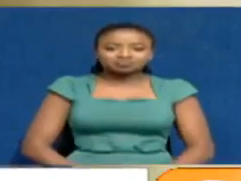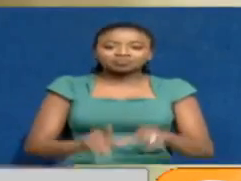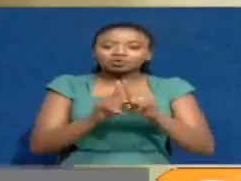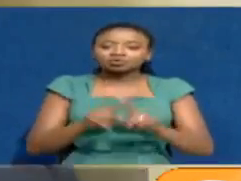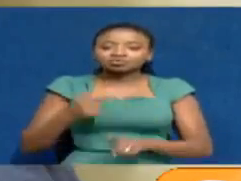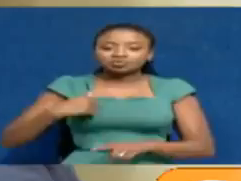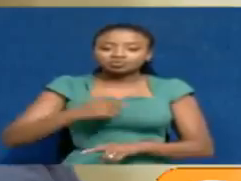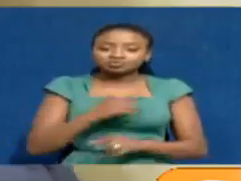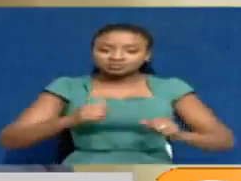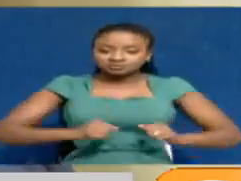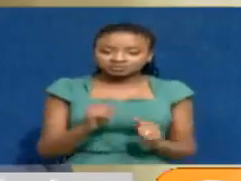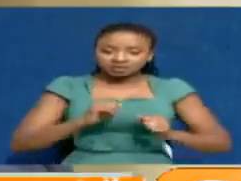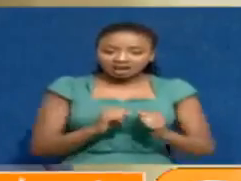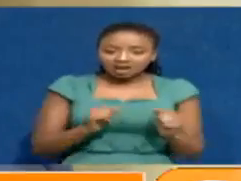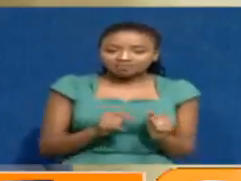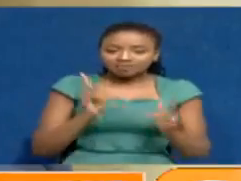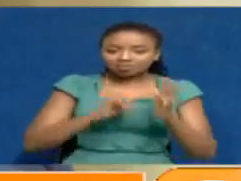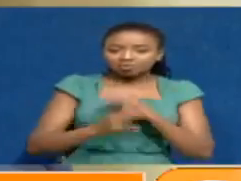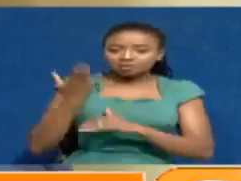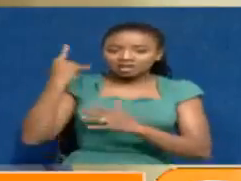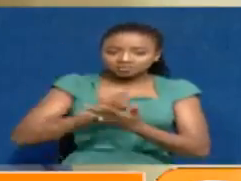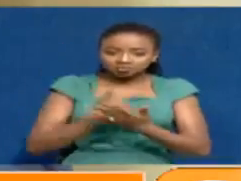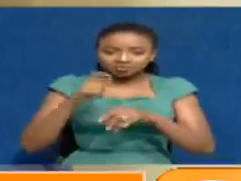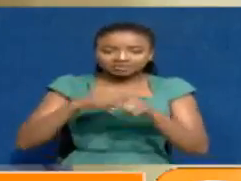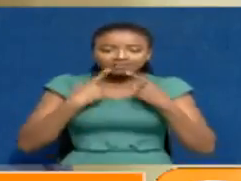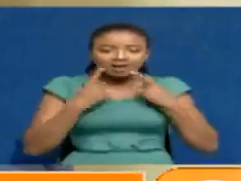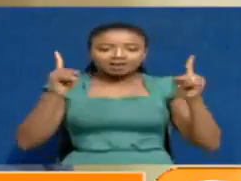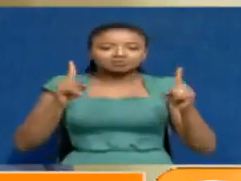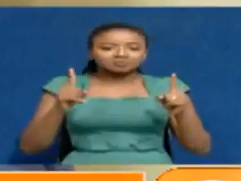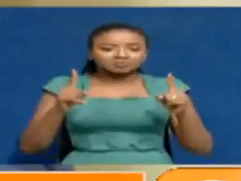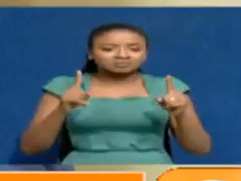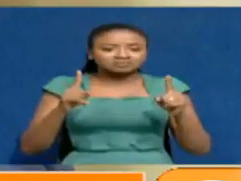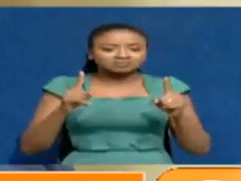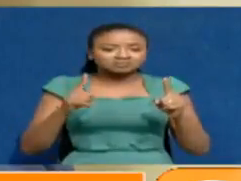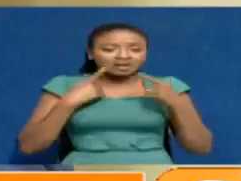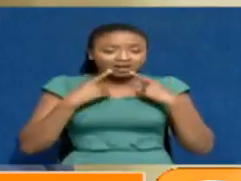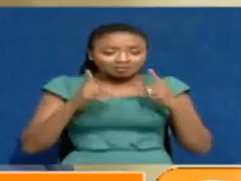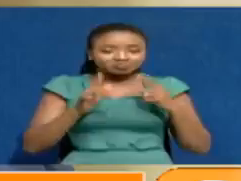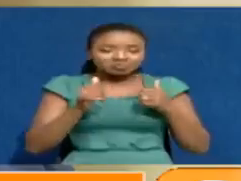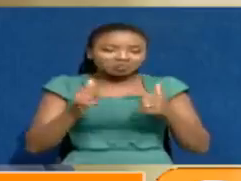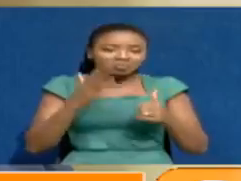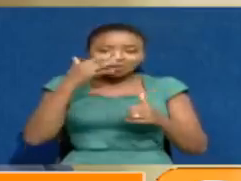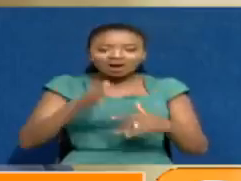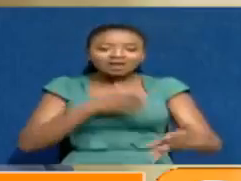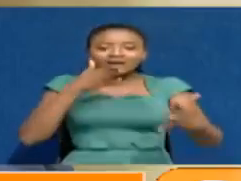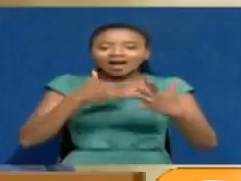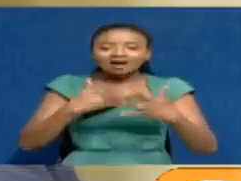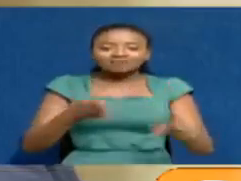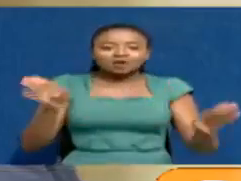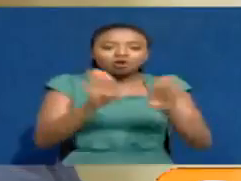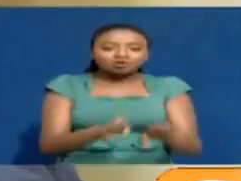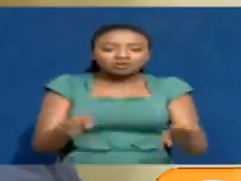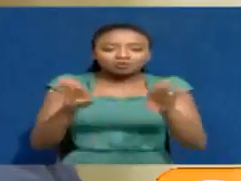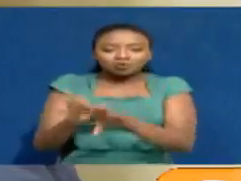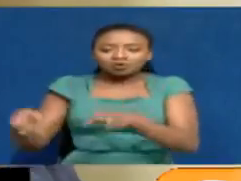that last week the announcement did not declare another lockdown, because we are seeing